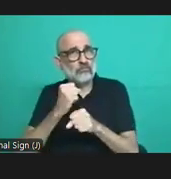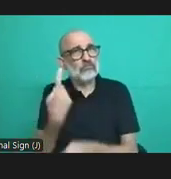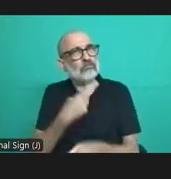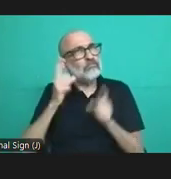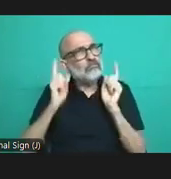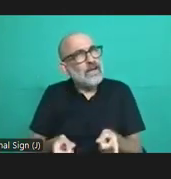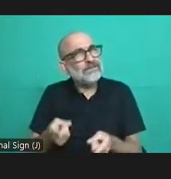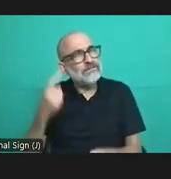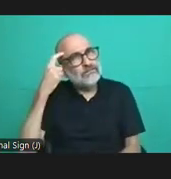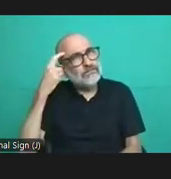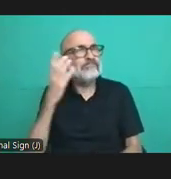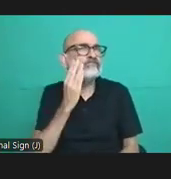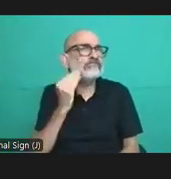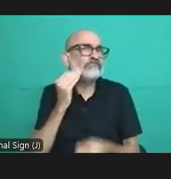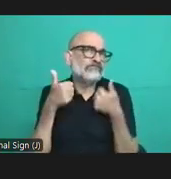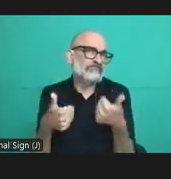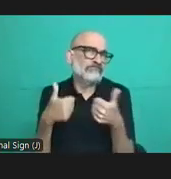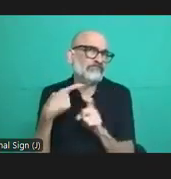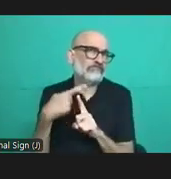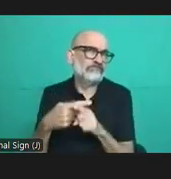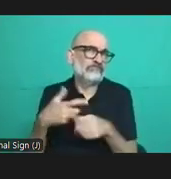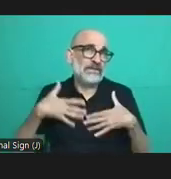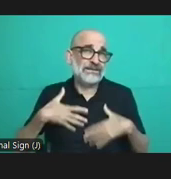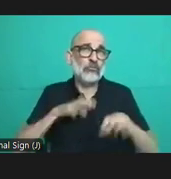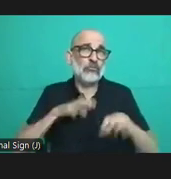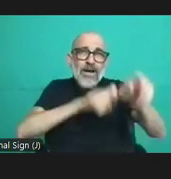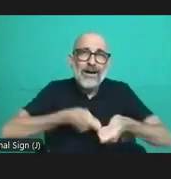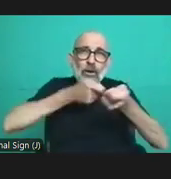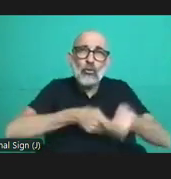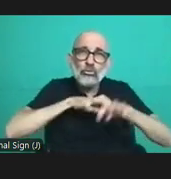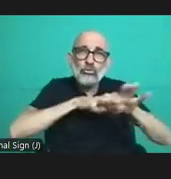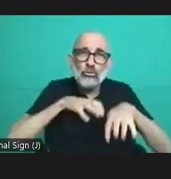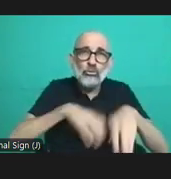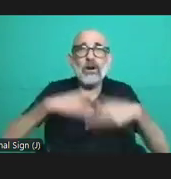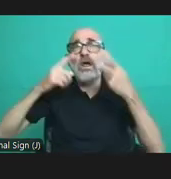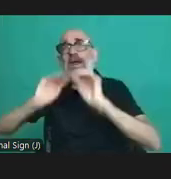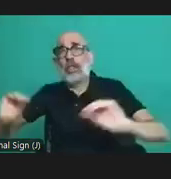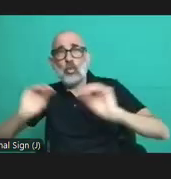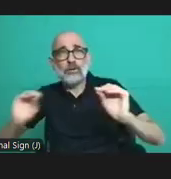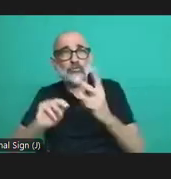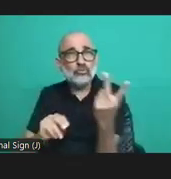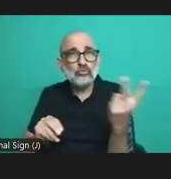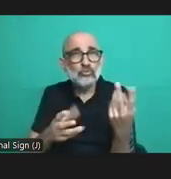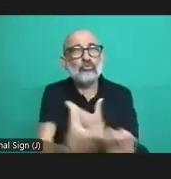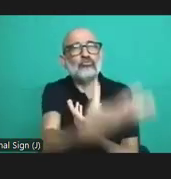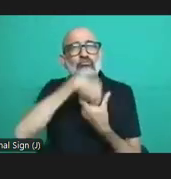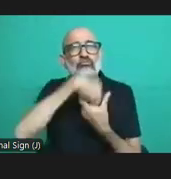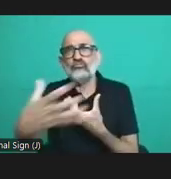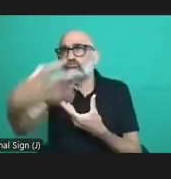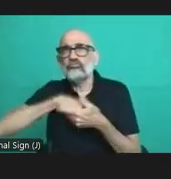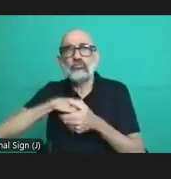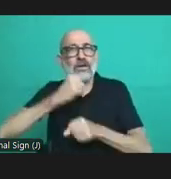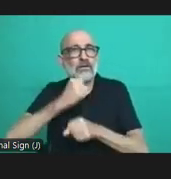we do get the funds very easily from the Ministry of Finance, if it will be in the form of a